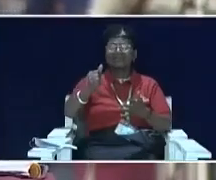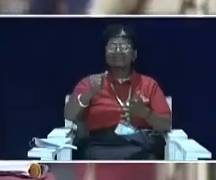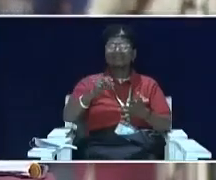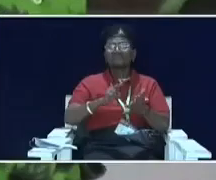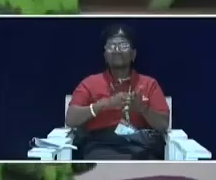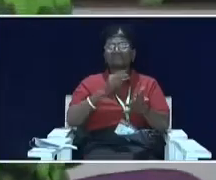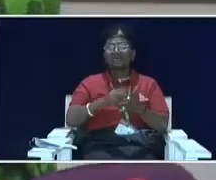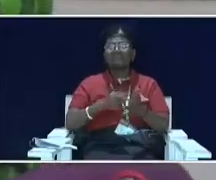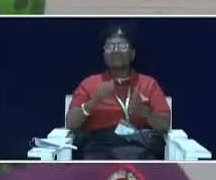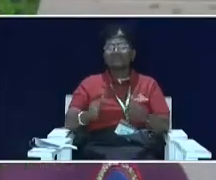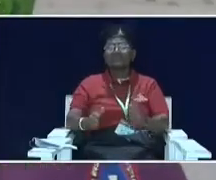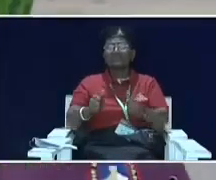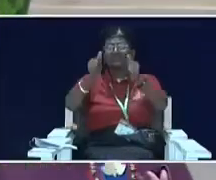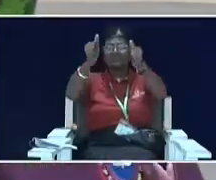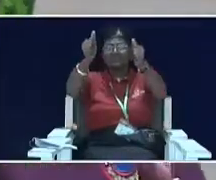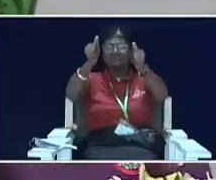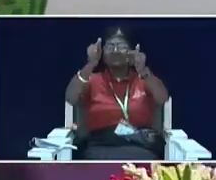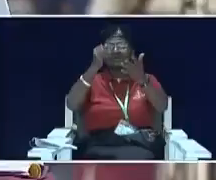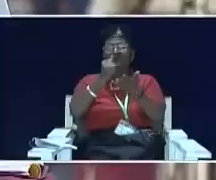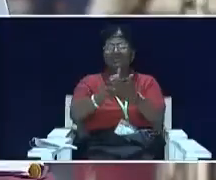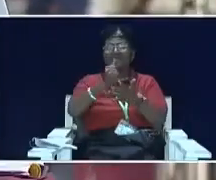Double promotion.